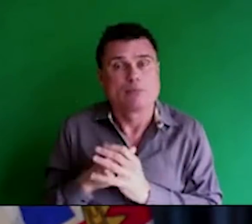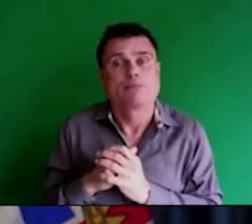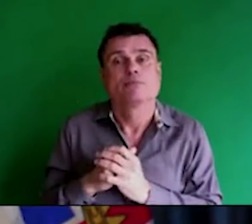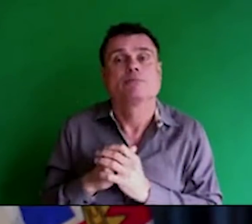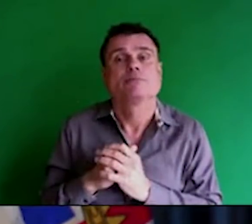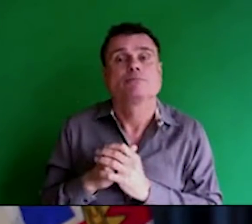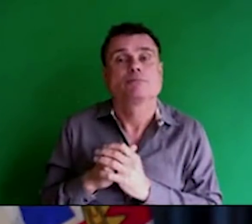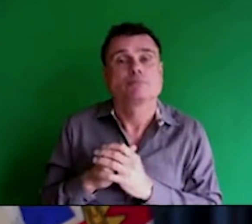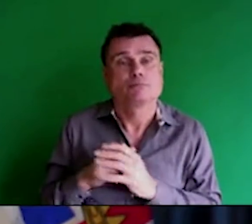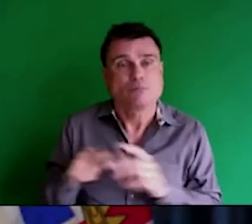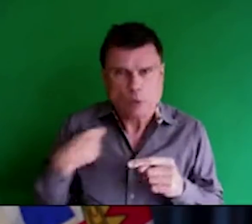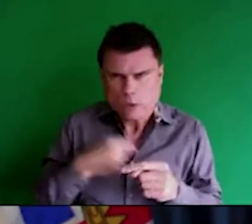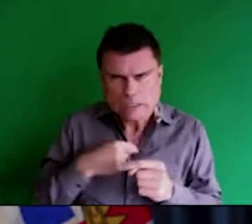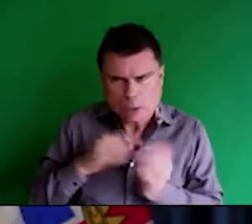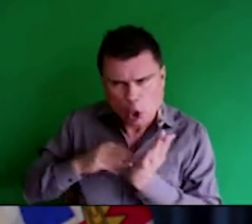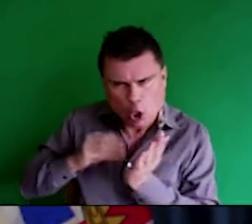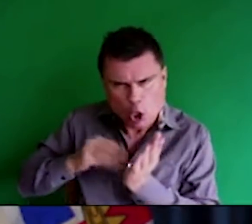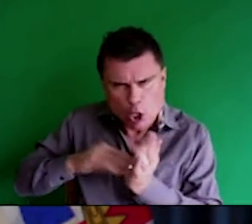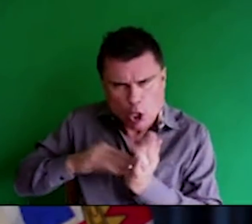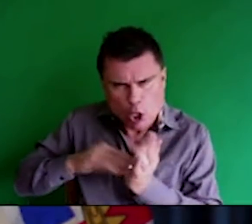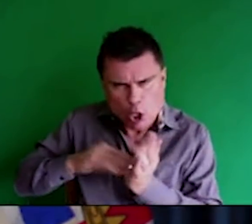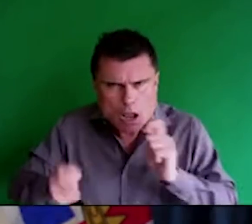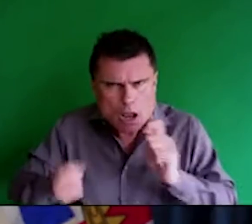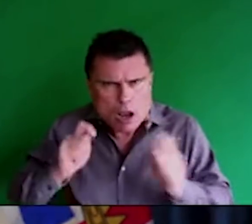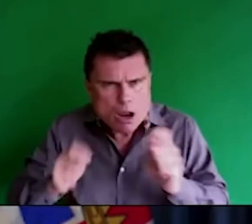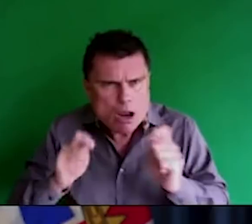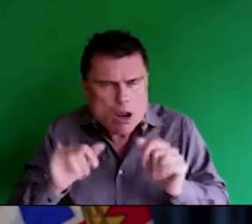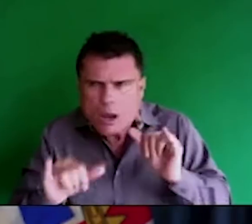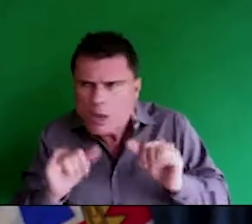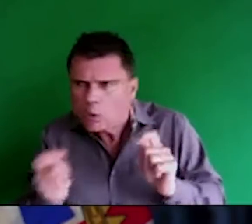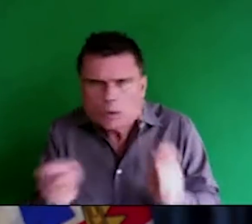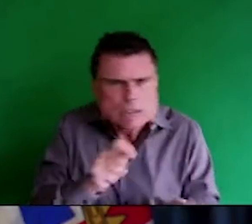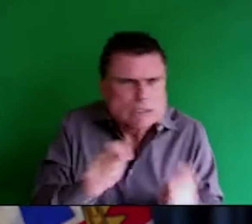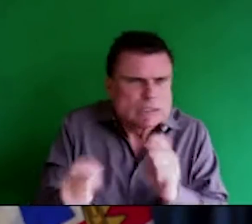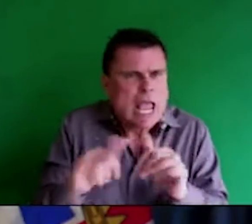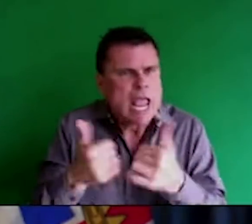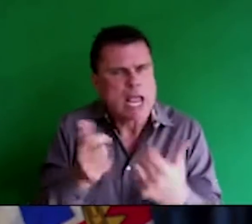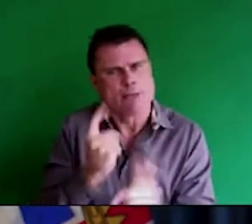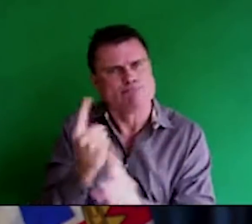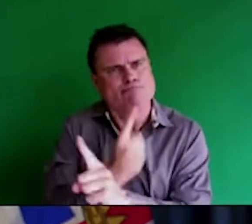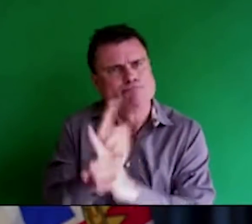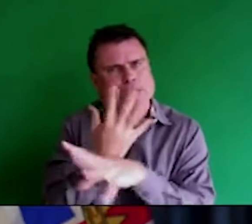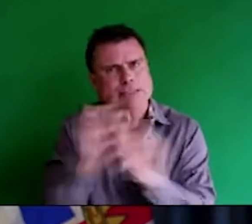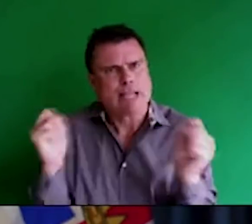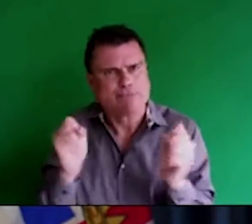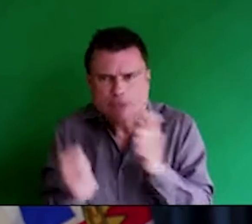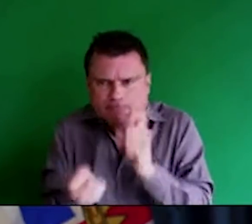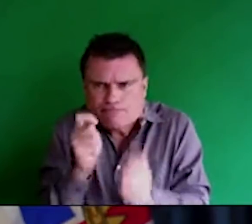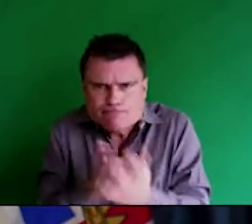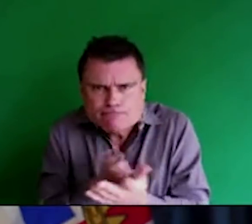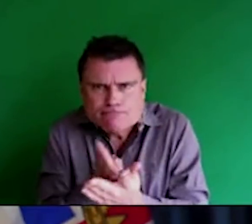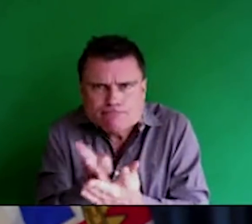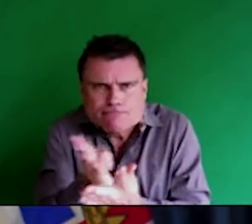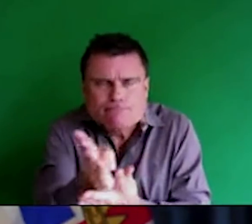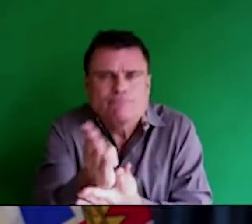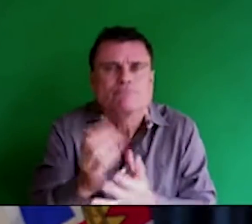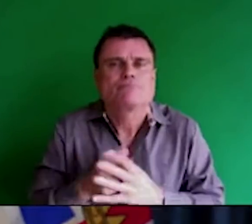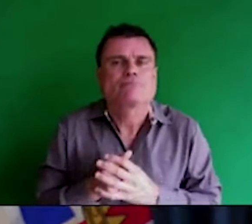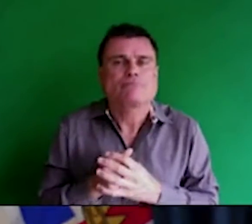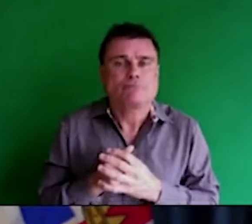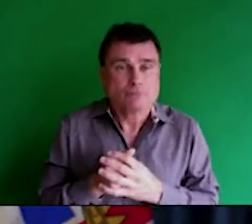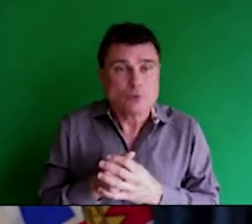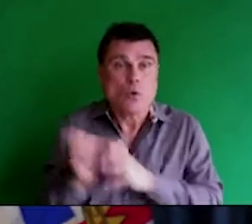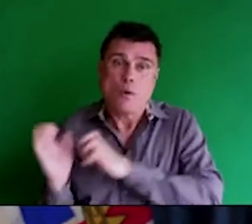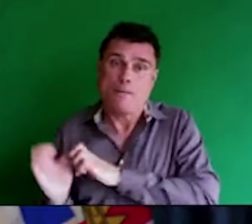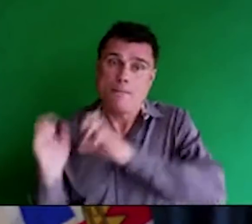the evidence that's before us. And currently we're slowing down the return to the workplace, certainly in the areas where the orders are